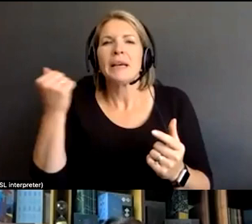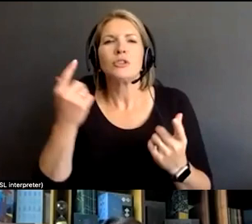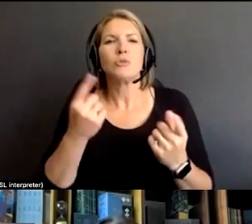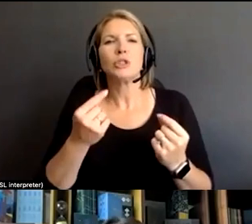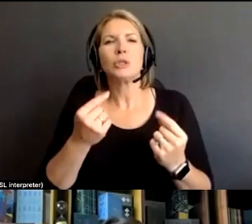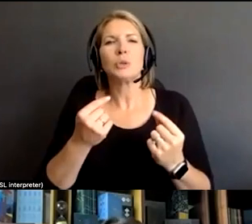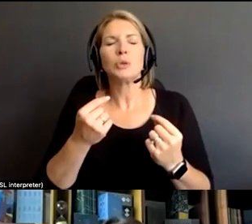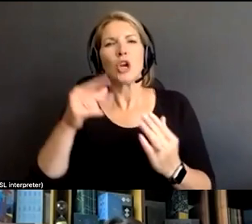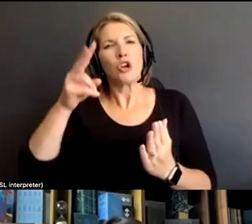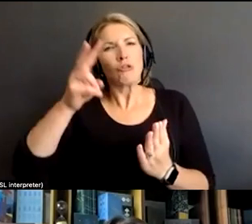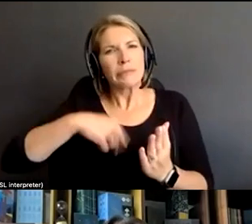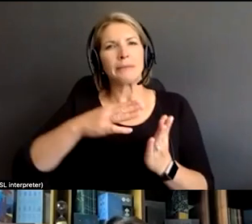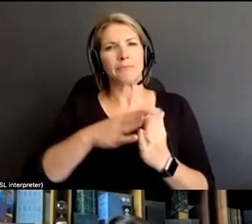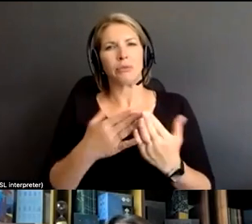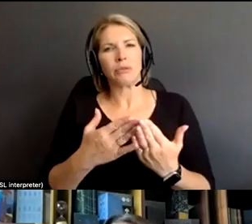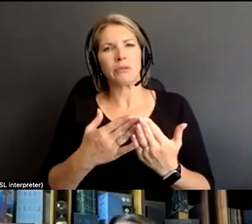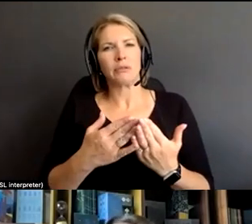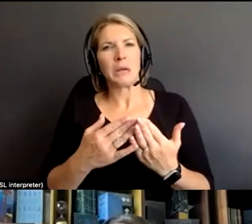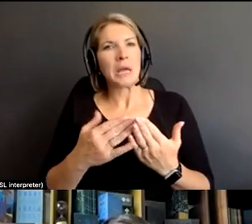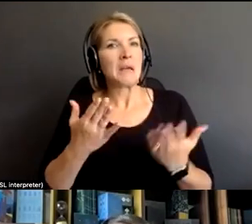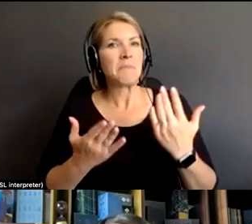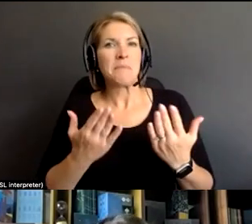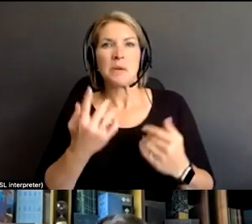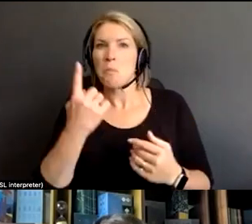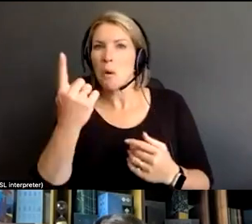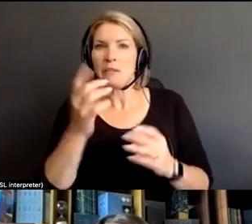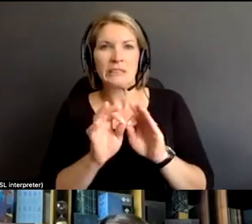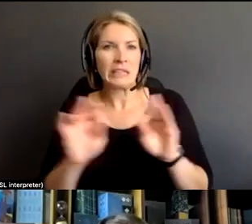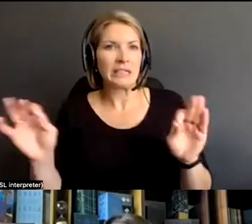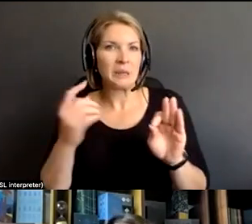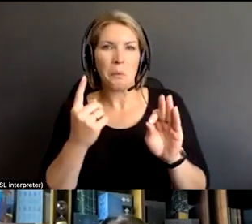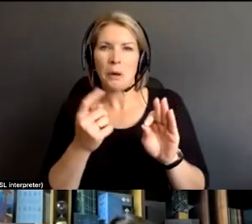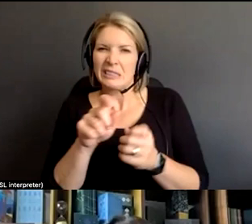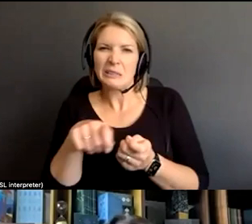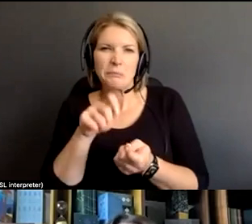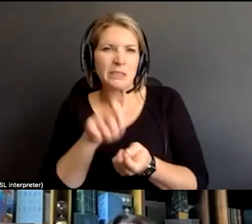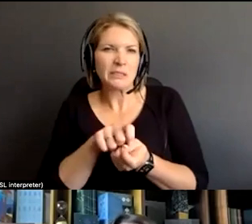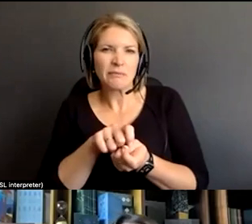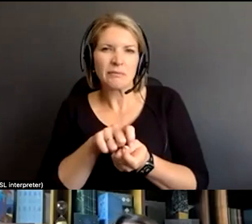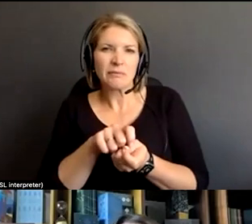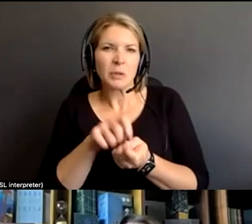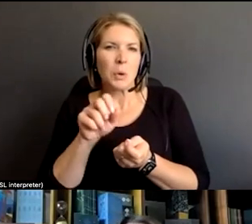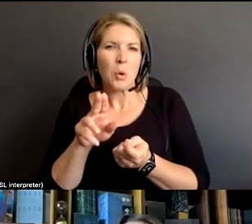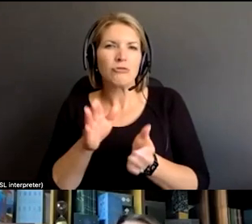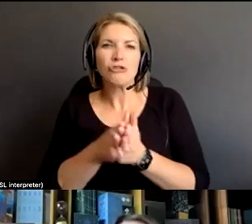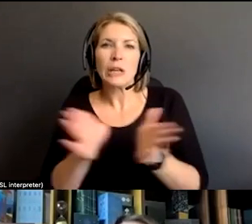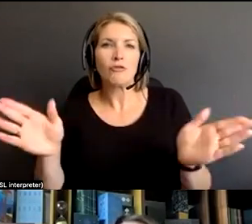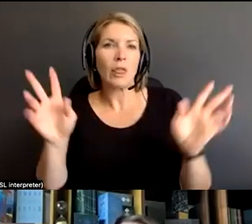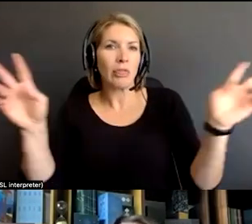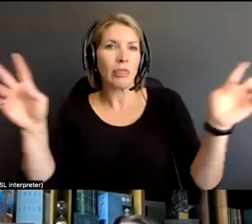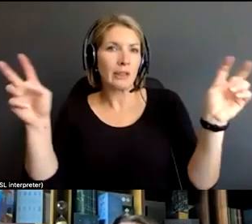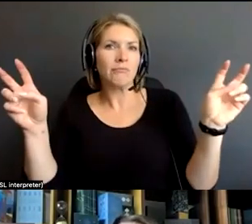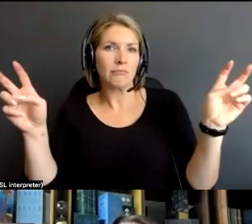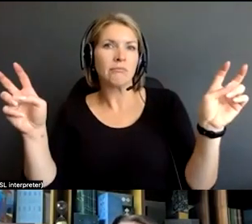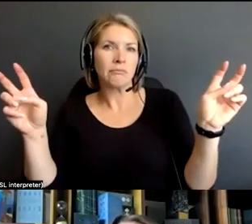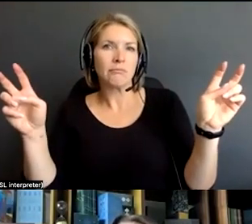or whatever it is, whether it's one sentence, one detail, or just an overarching theme to somehow put on the cover to